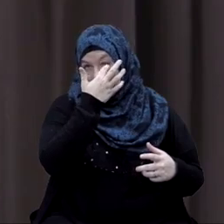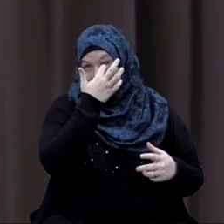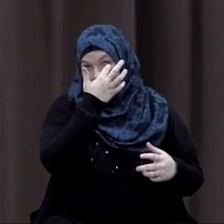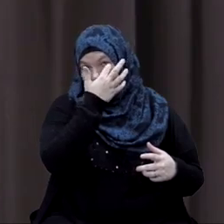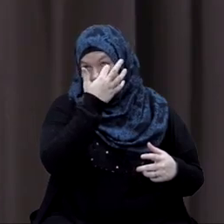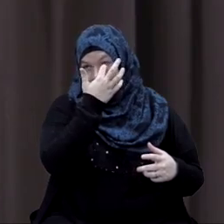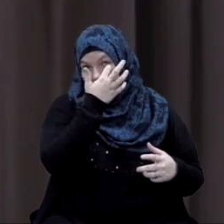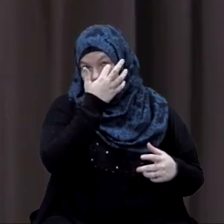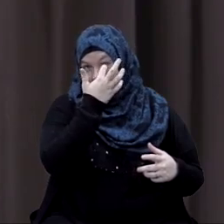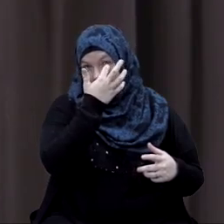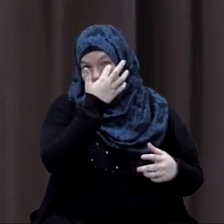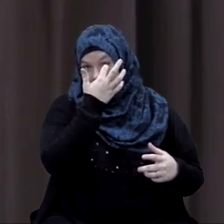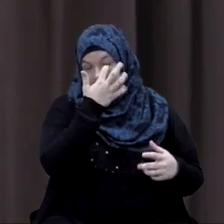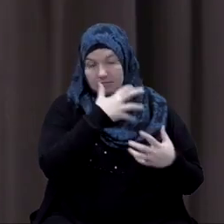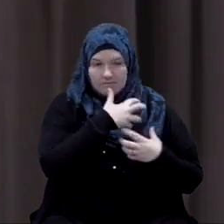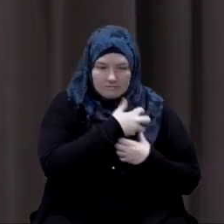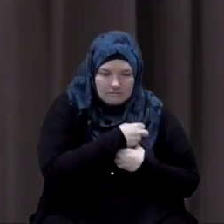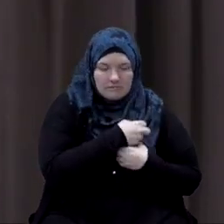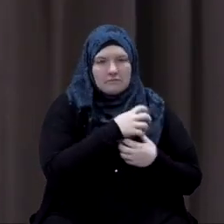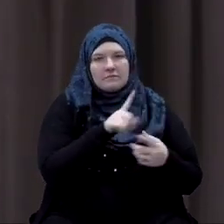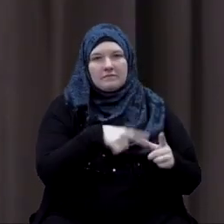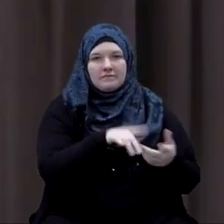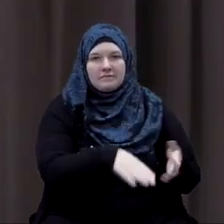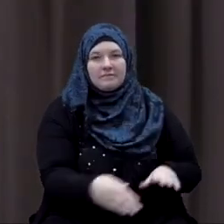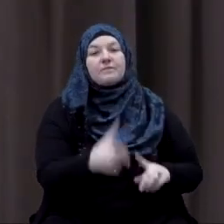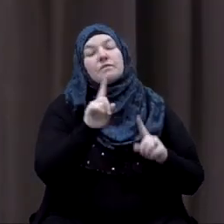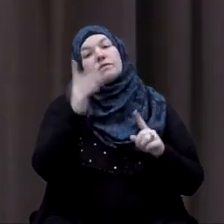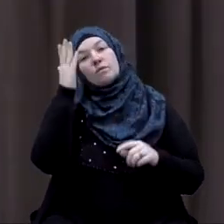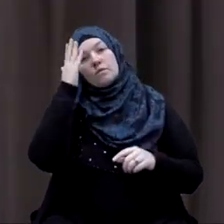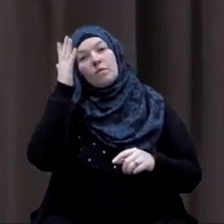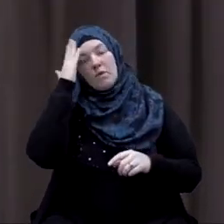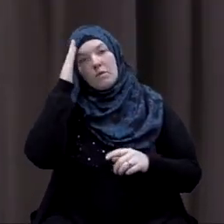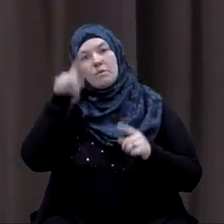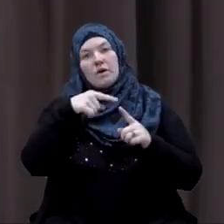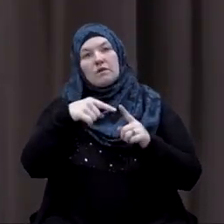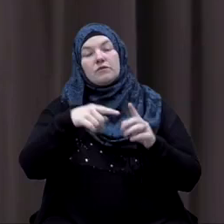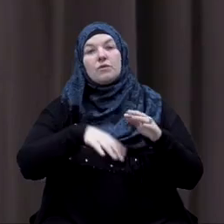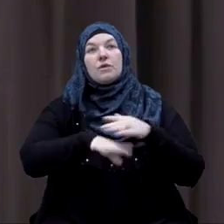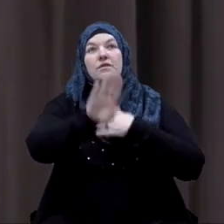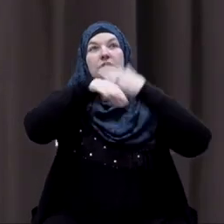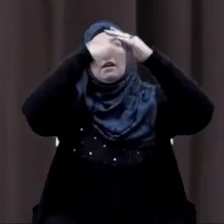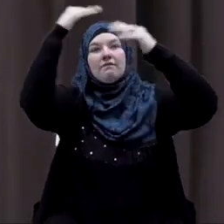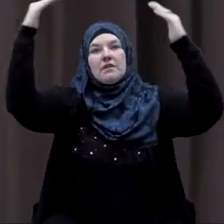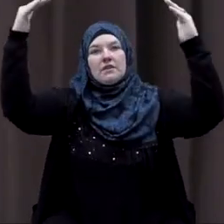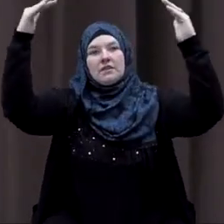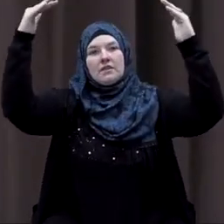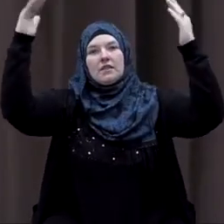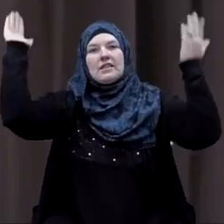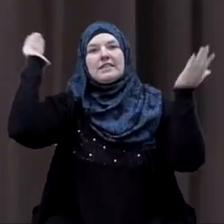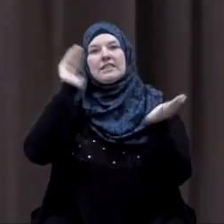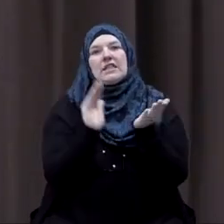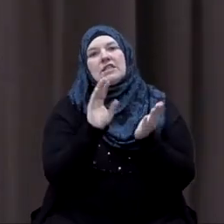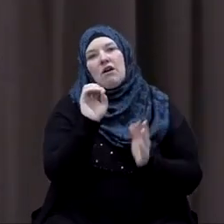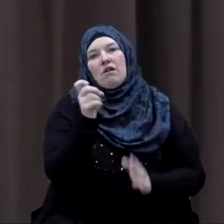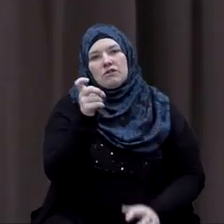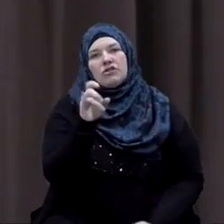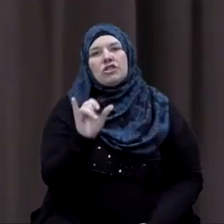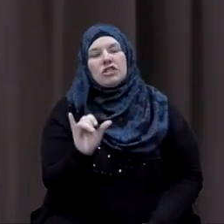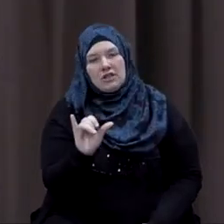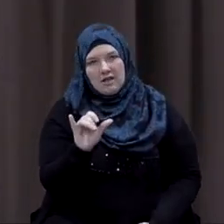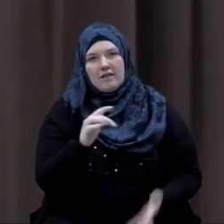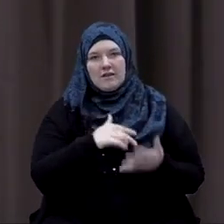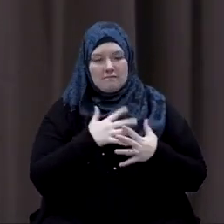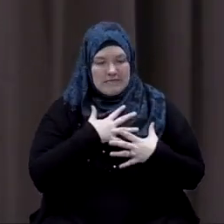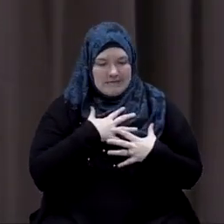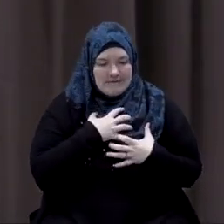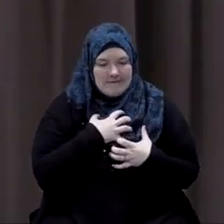to heaven. We all know that when you ascend up to heaven, there's always less oxygen. And that's what makes